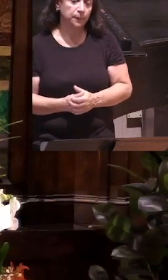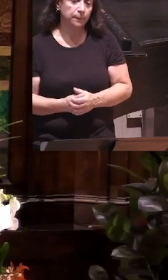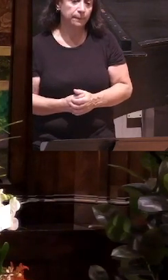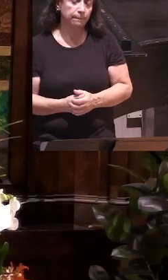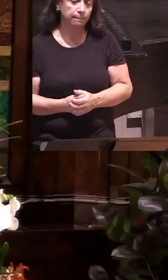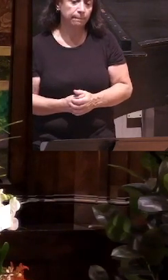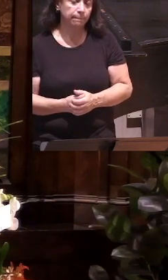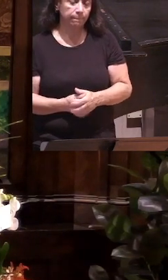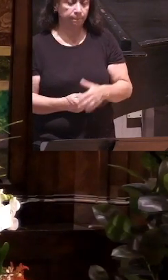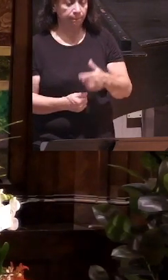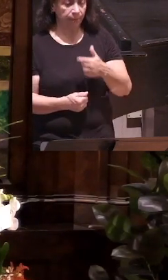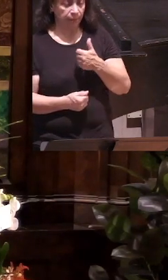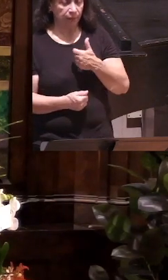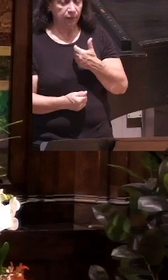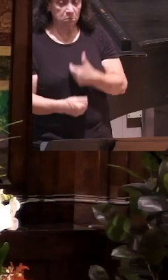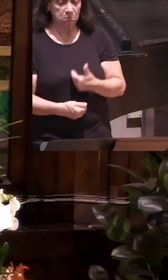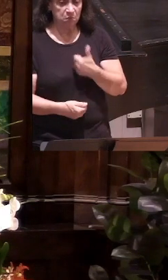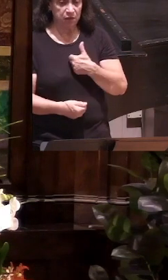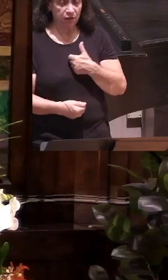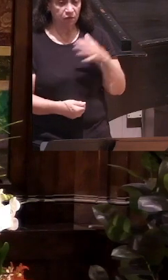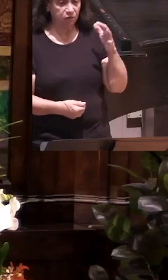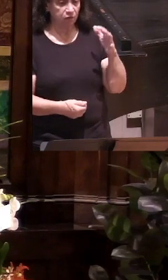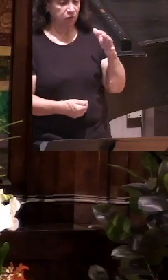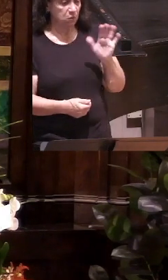I was his pastor,